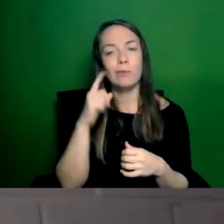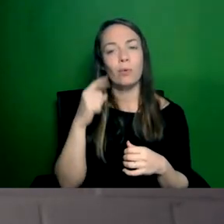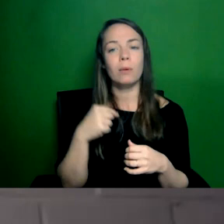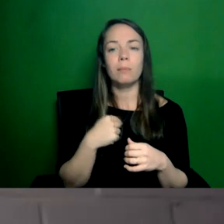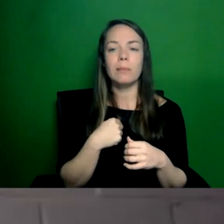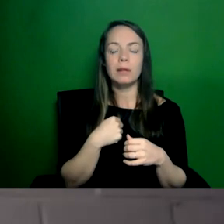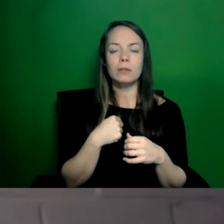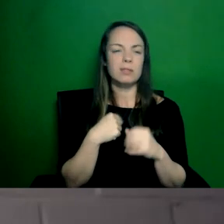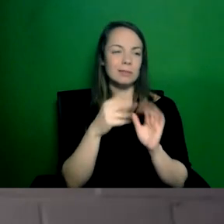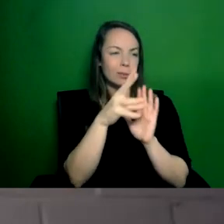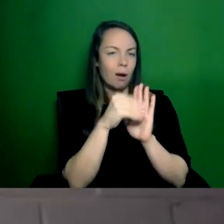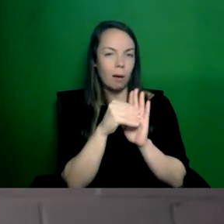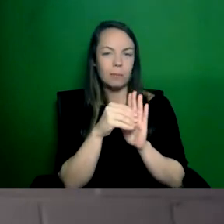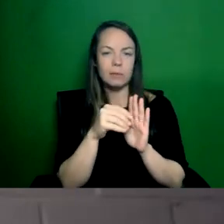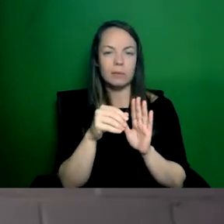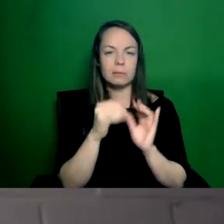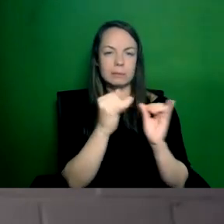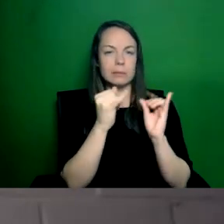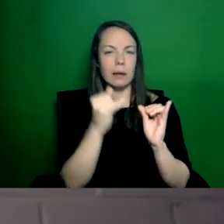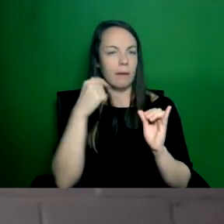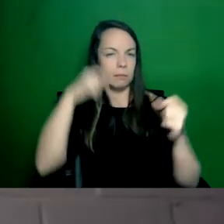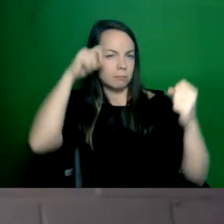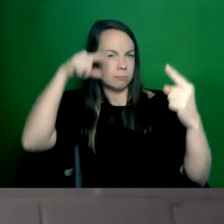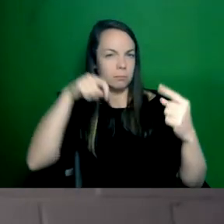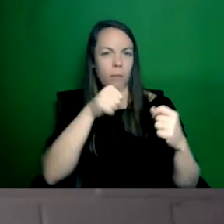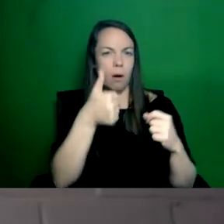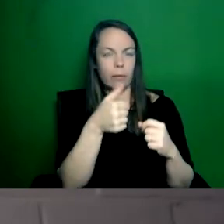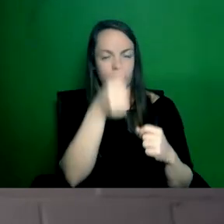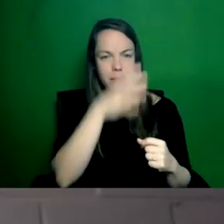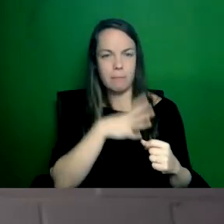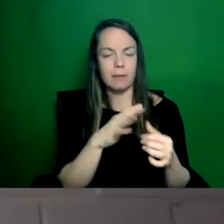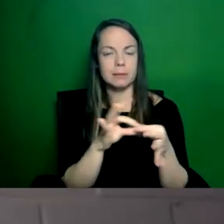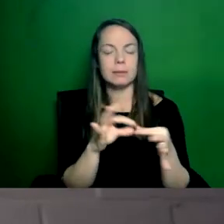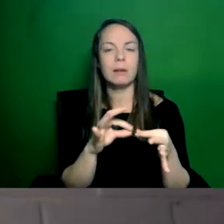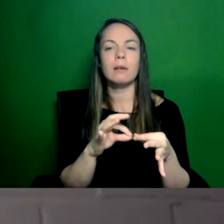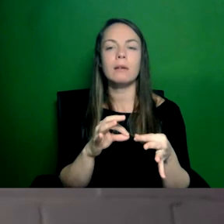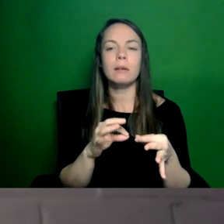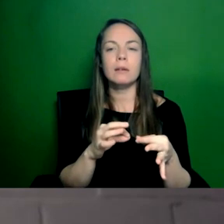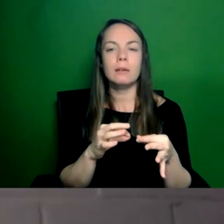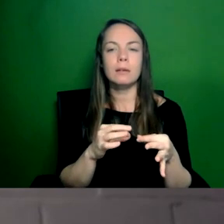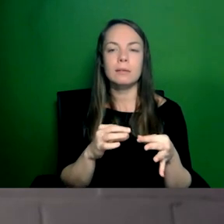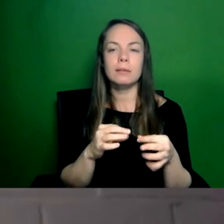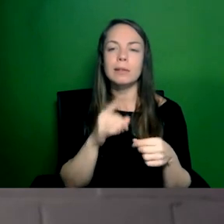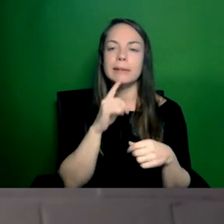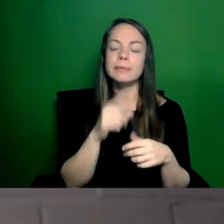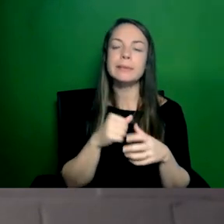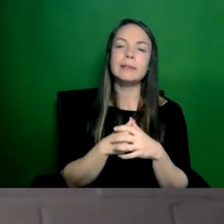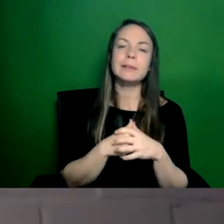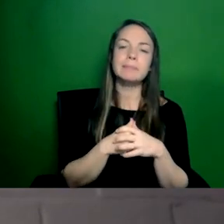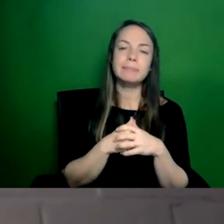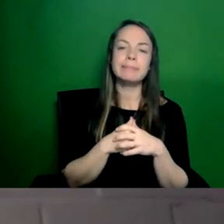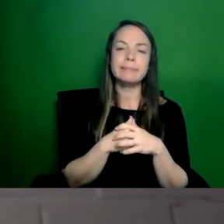echoing what my other partners have said is that, you know, it's just one of those things where